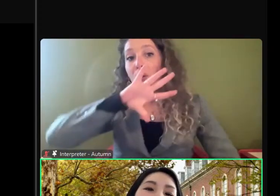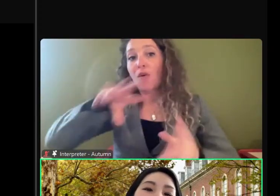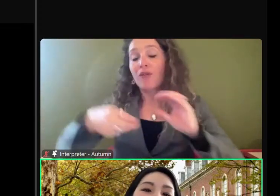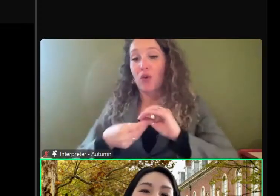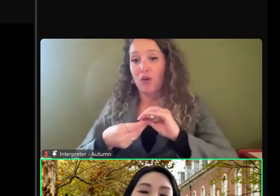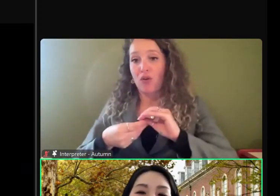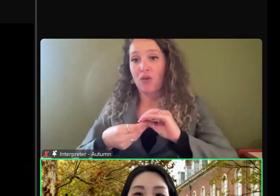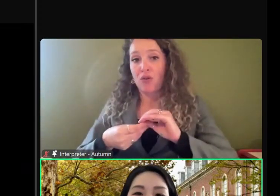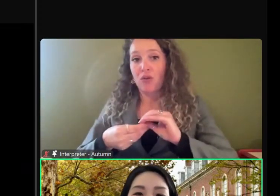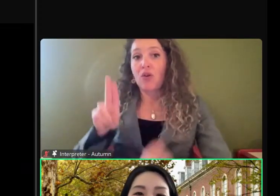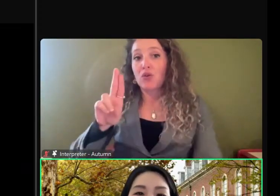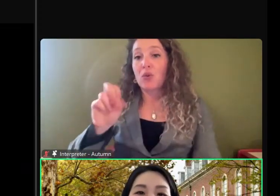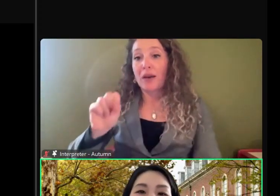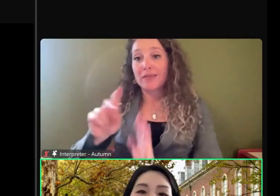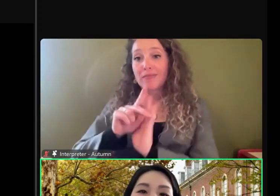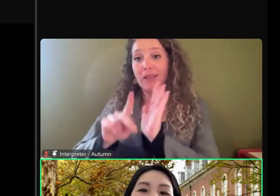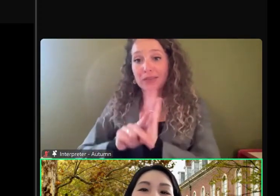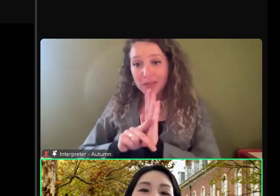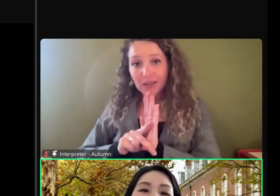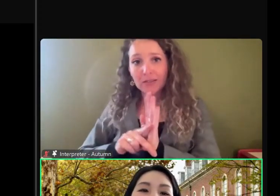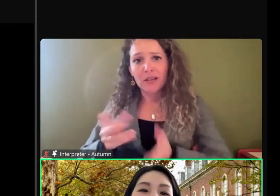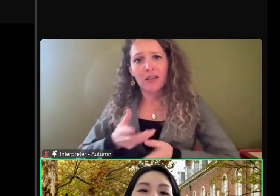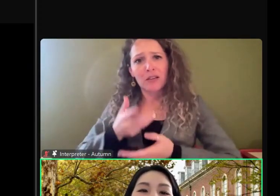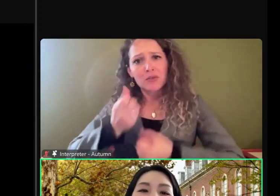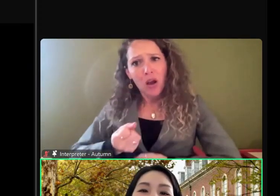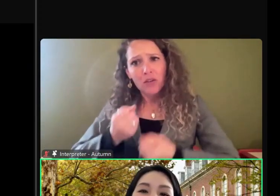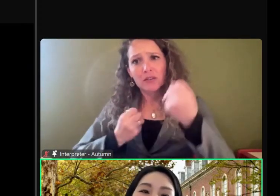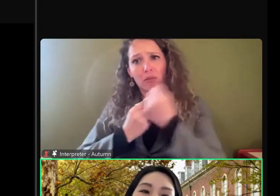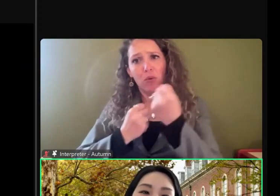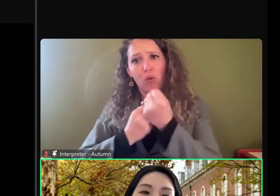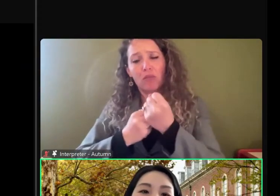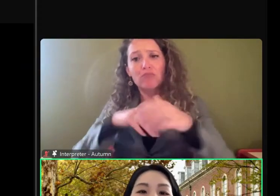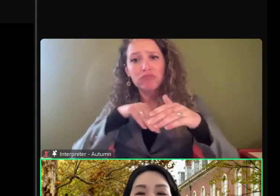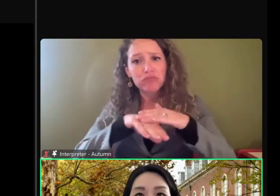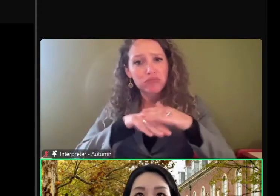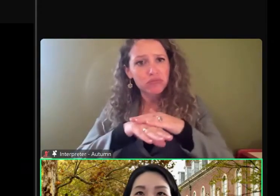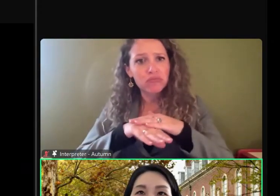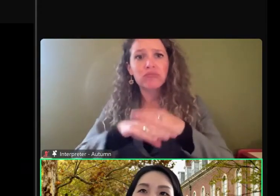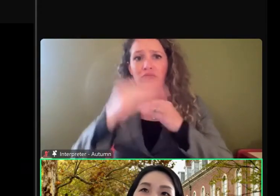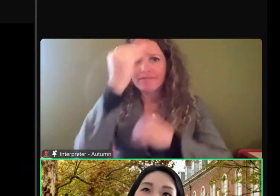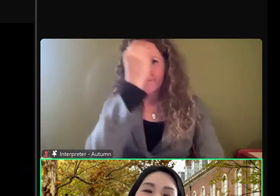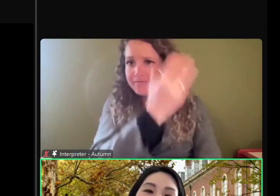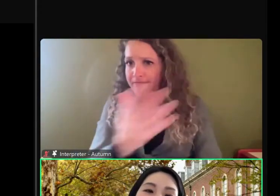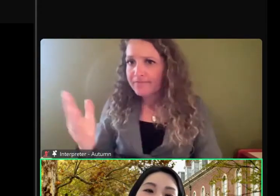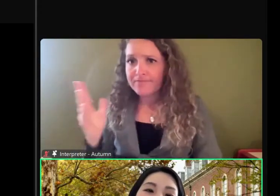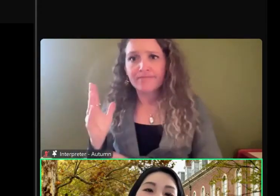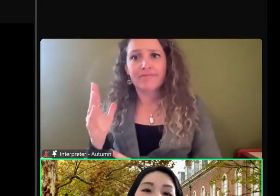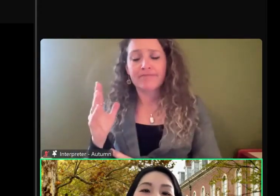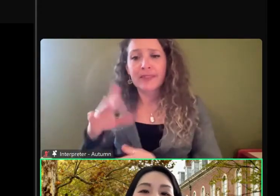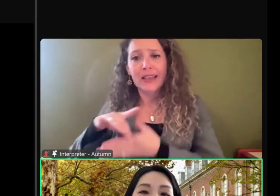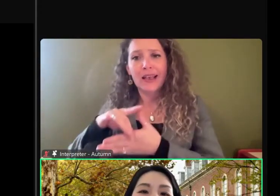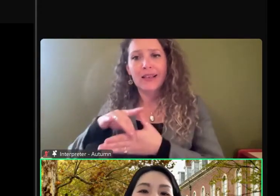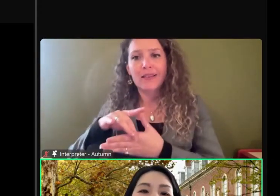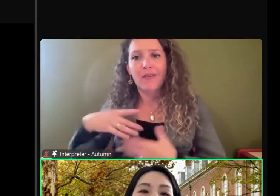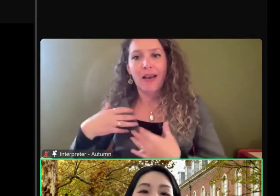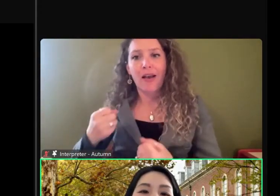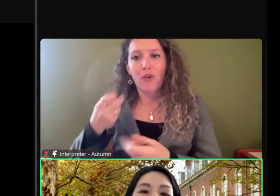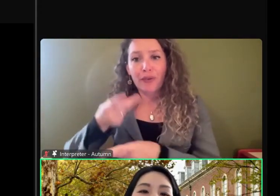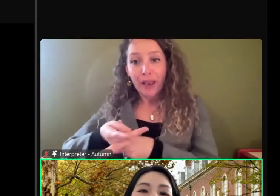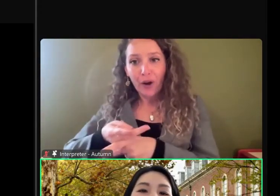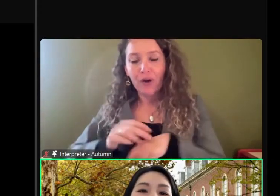Overall, United States policies strongly support accessibility information in the context of